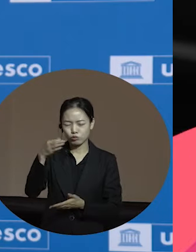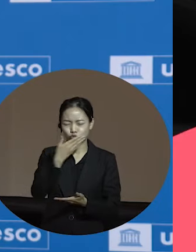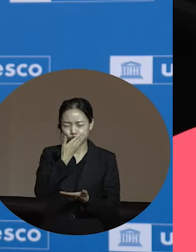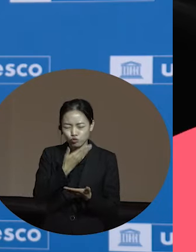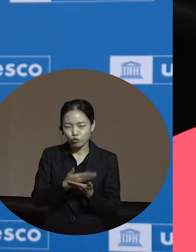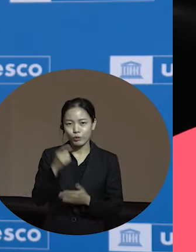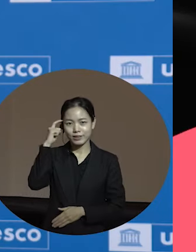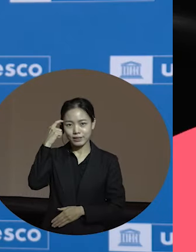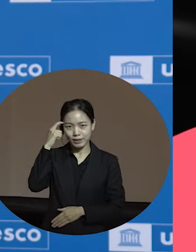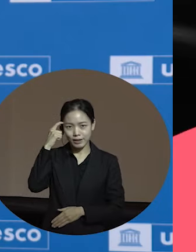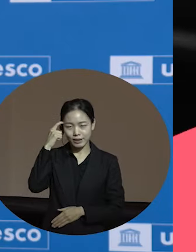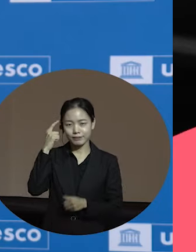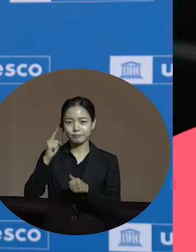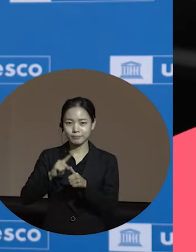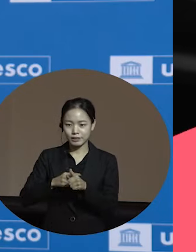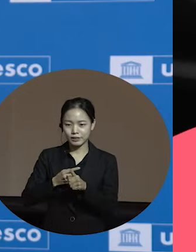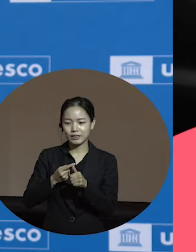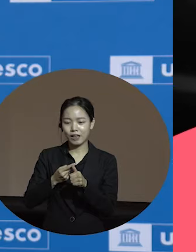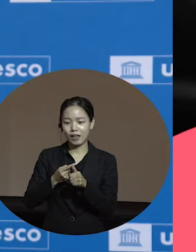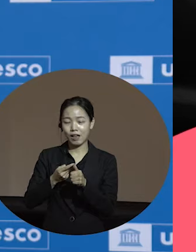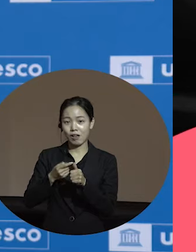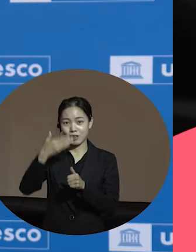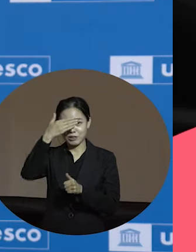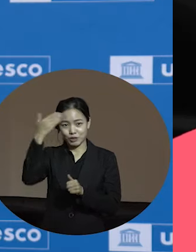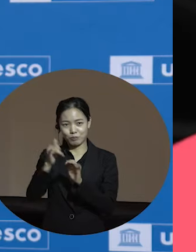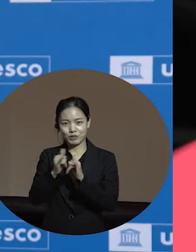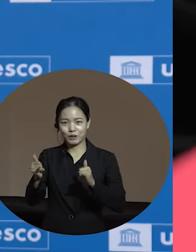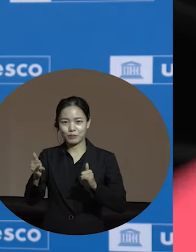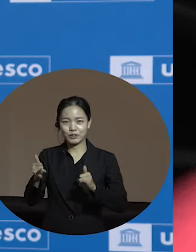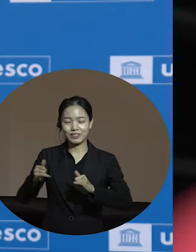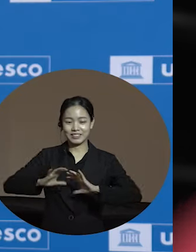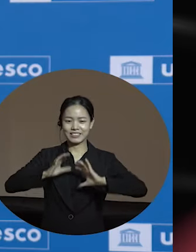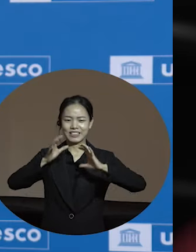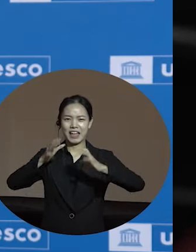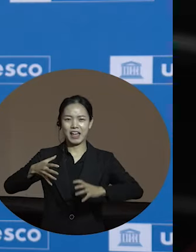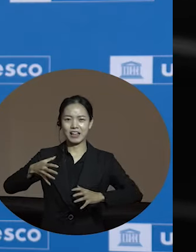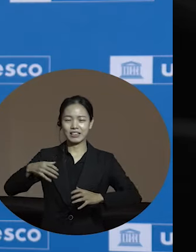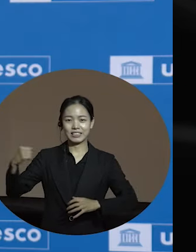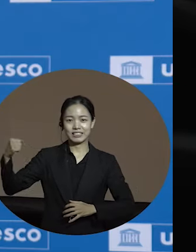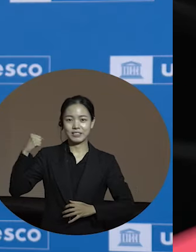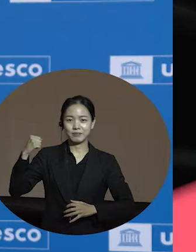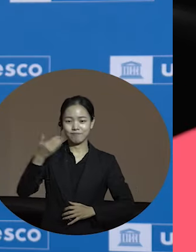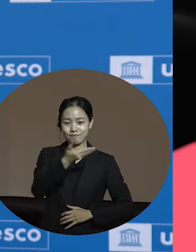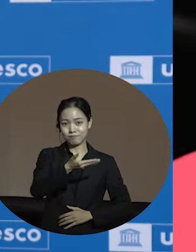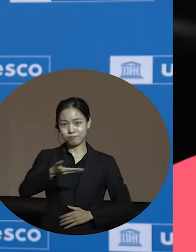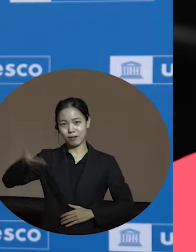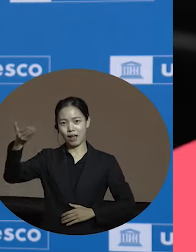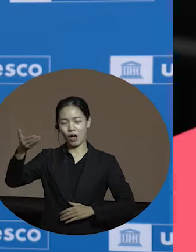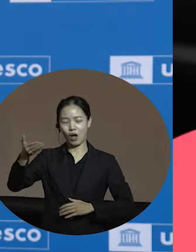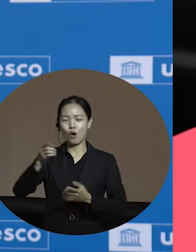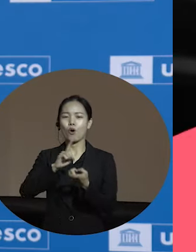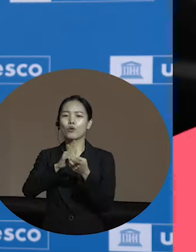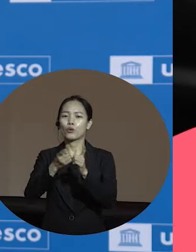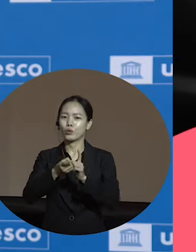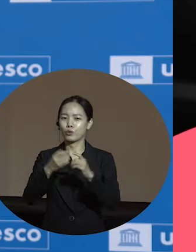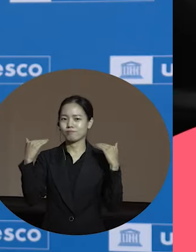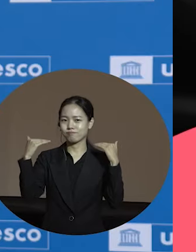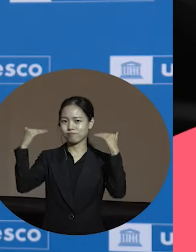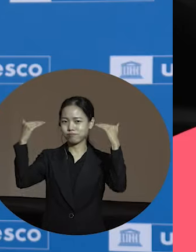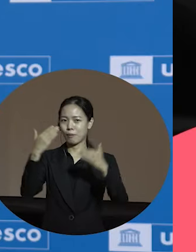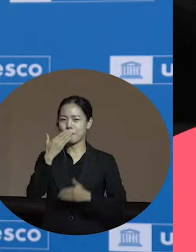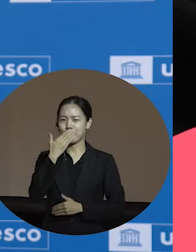education that values creativity and cultural resources, thus ensuring that every young person can